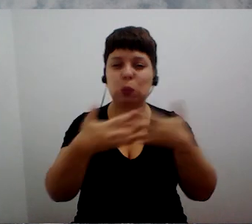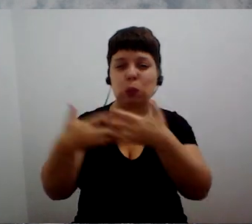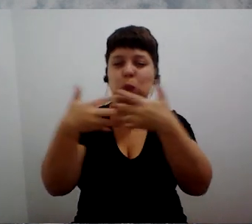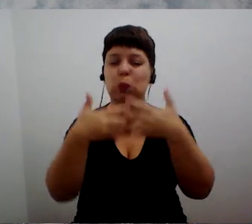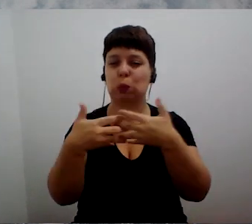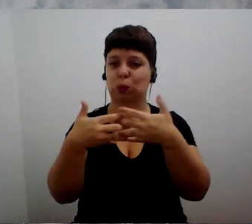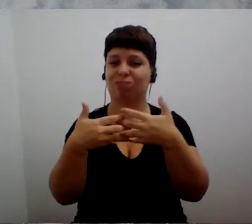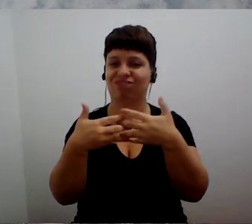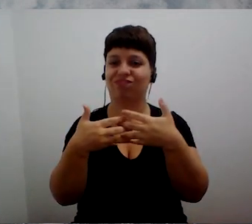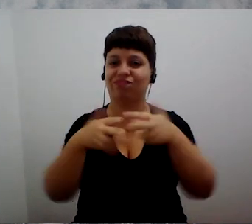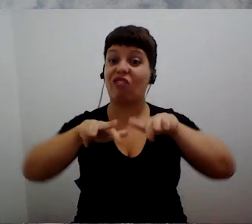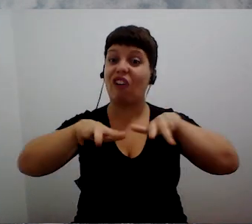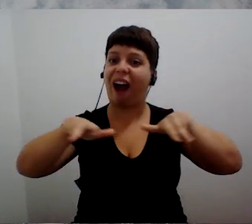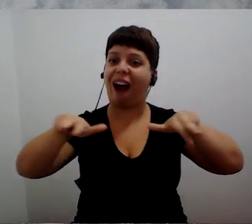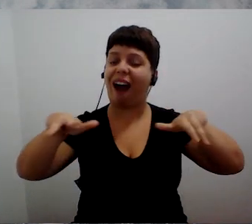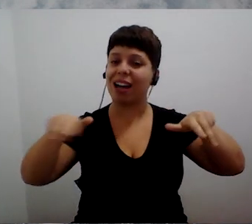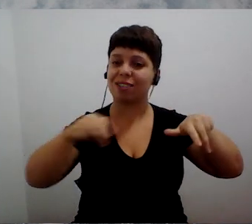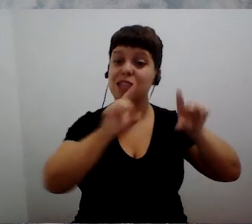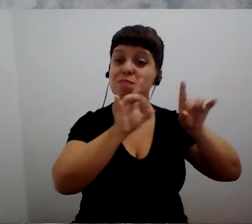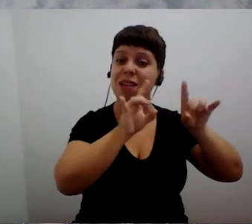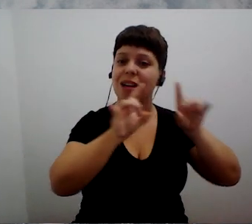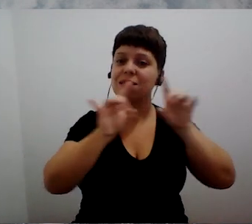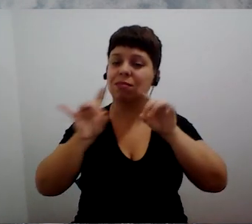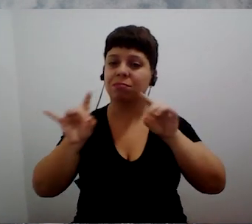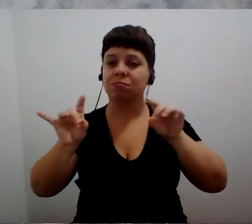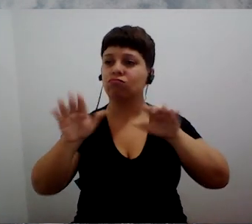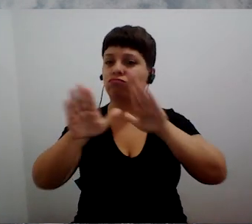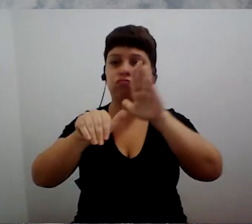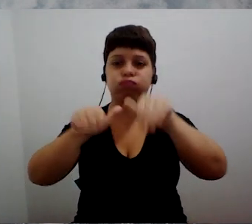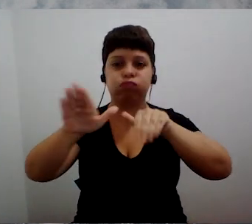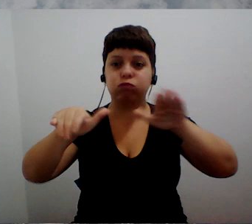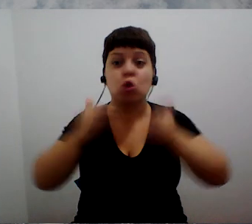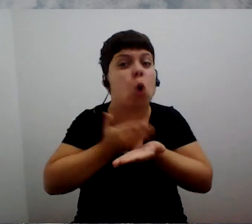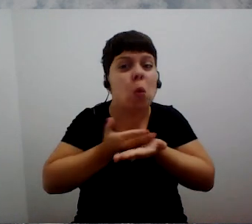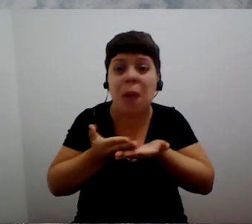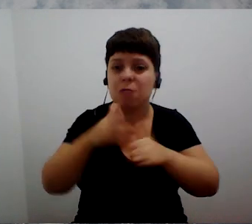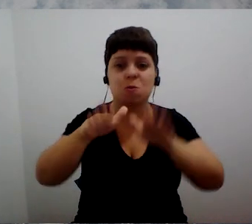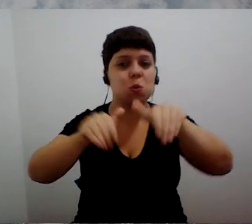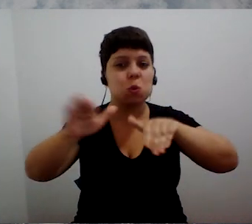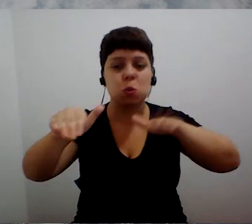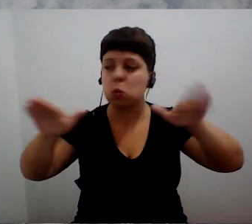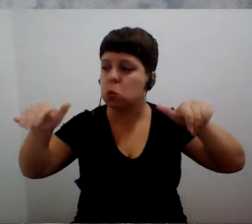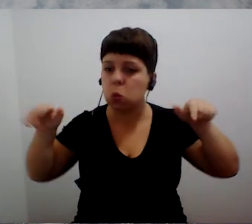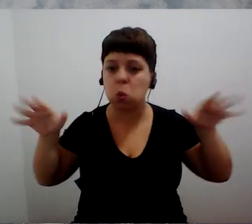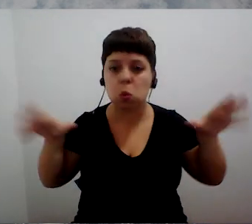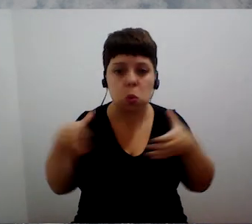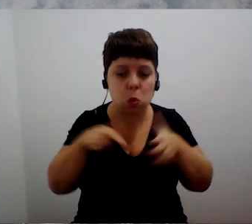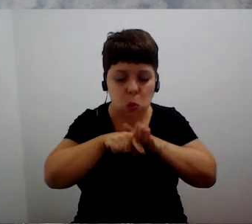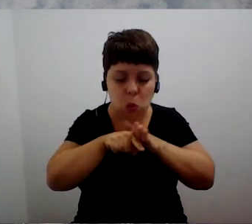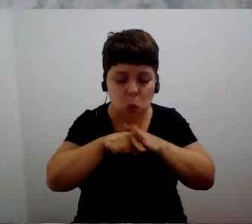transdisciplinary science, which should engage different actors from the very